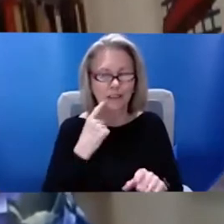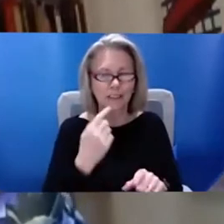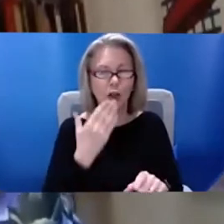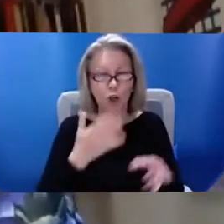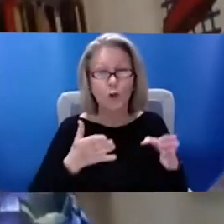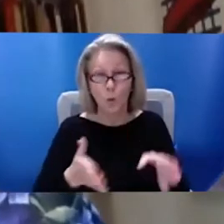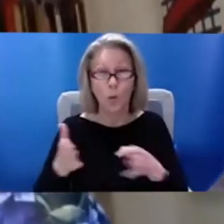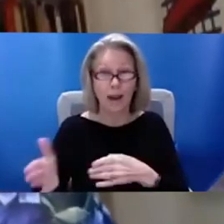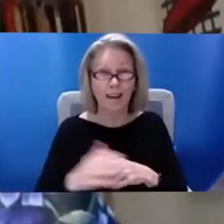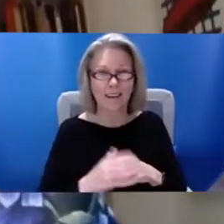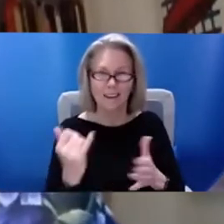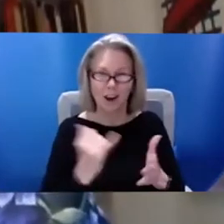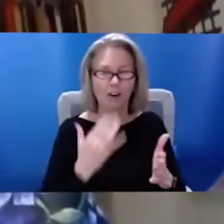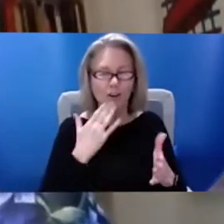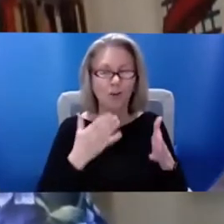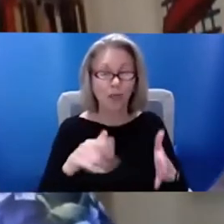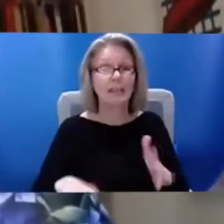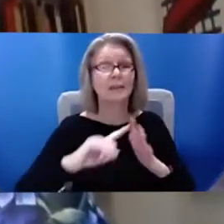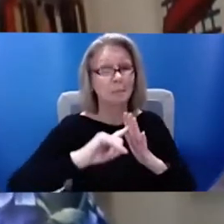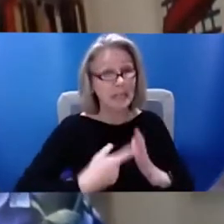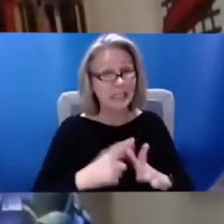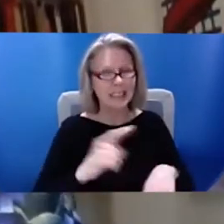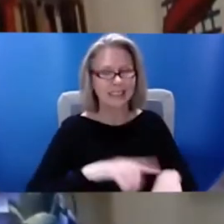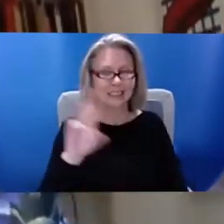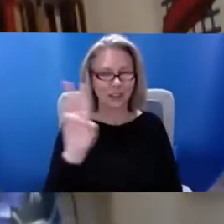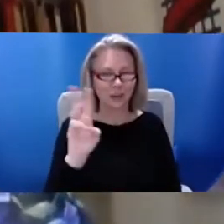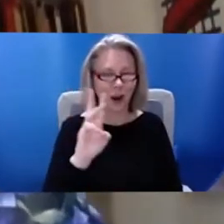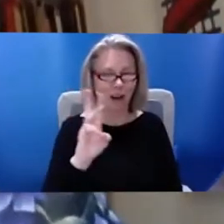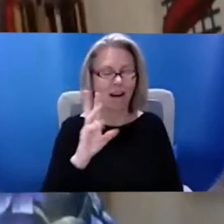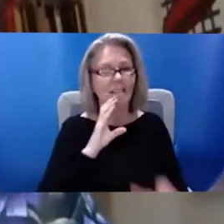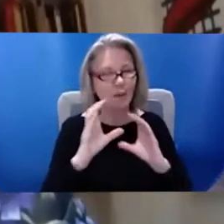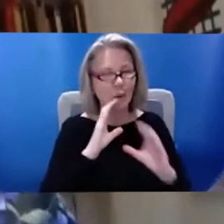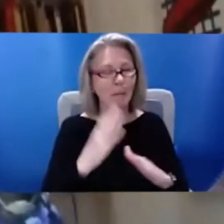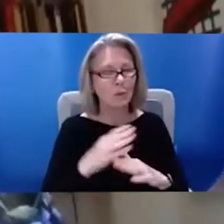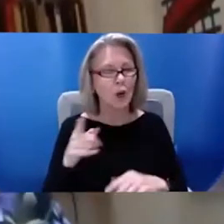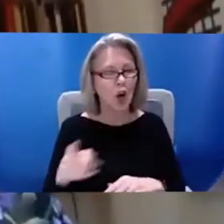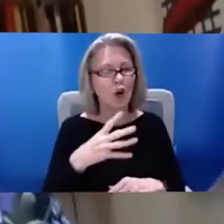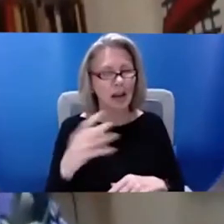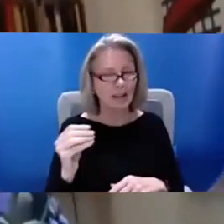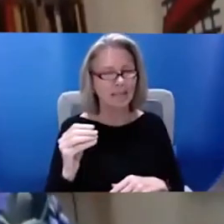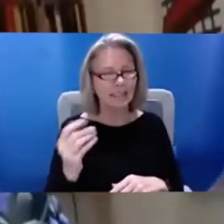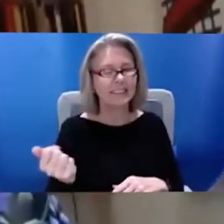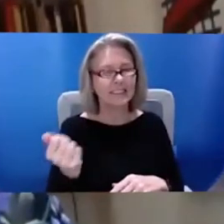good way. So this begins at 6 o'clock. It's a conversation between her and